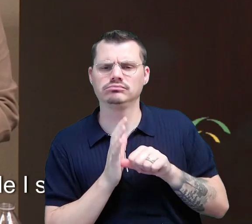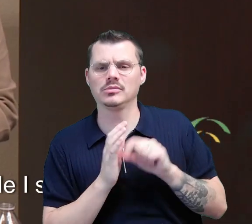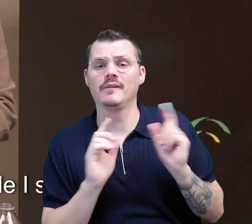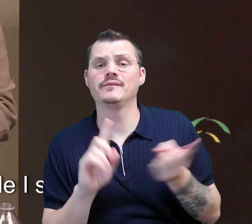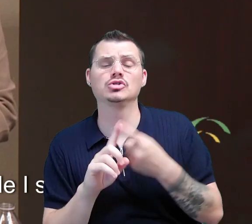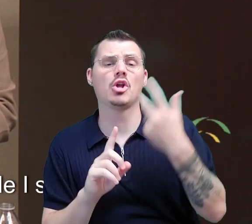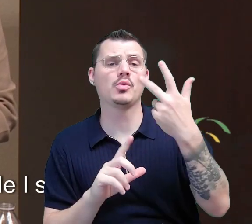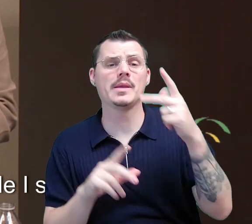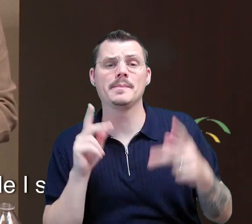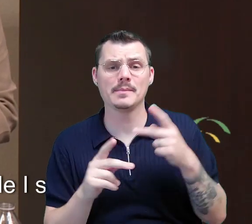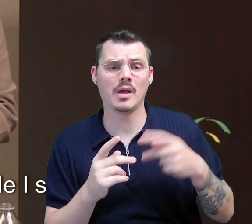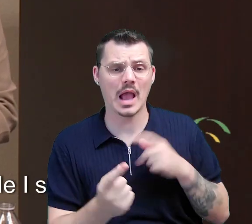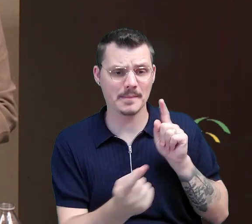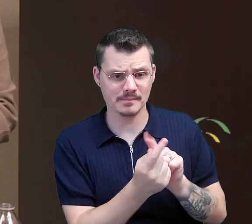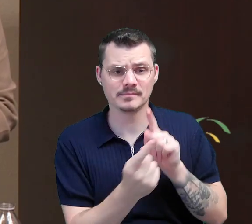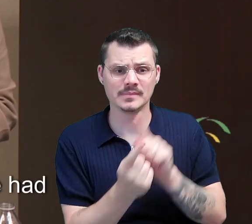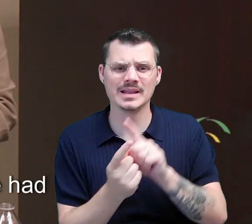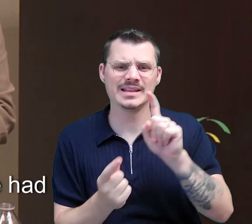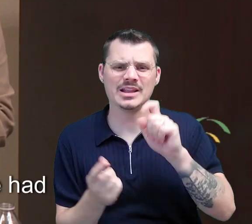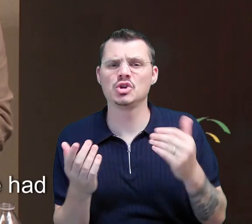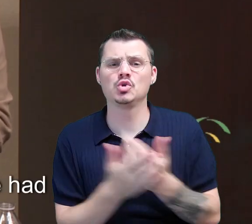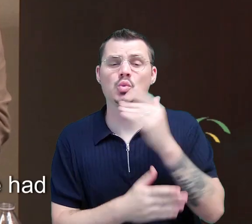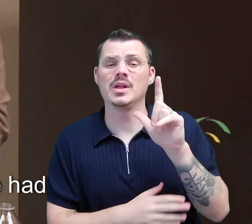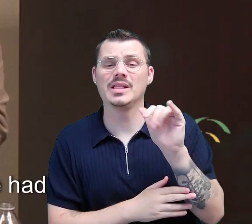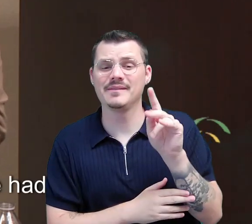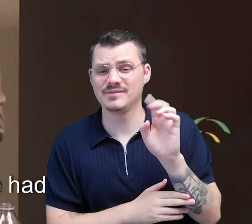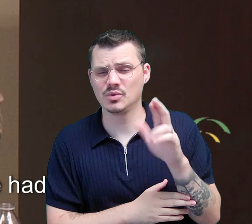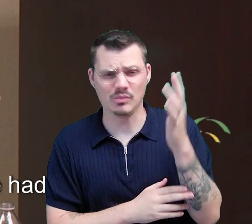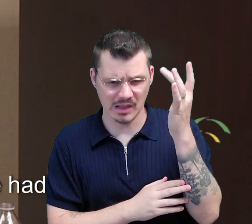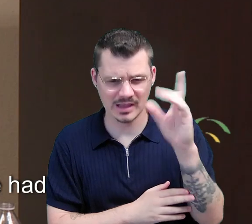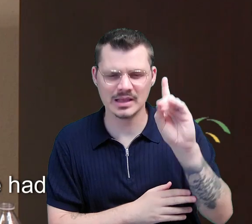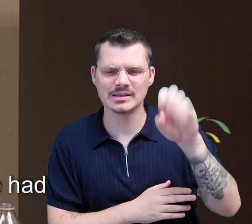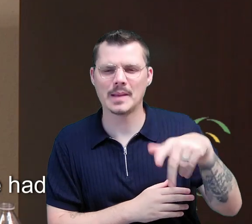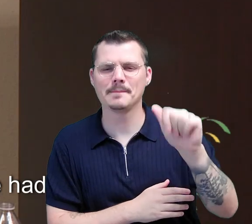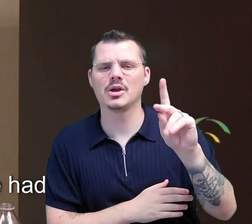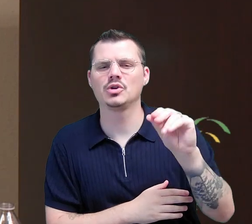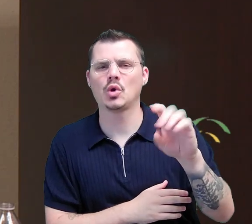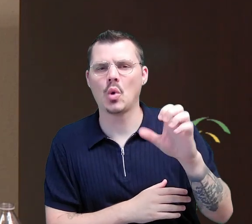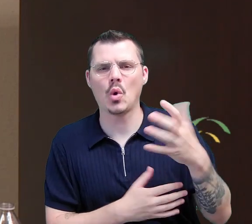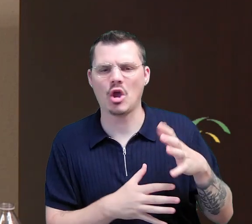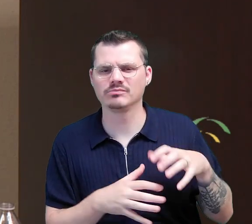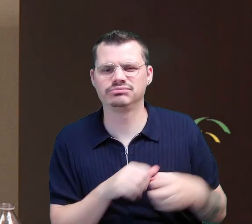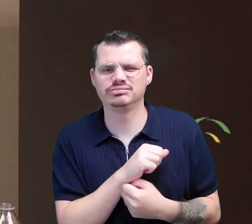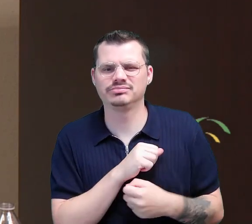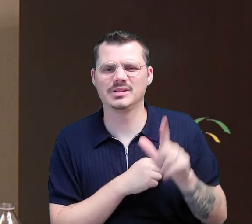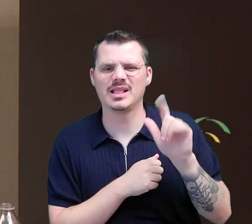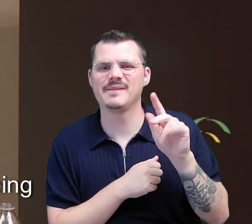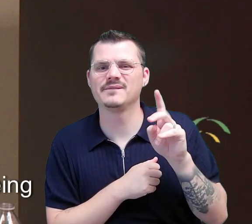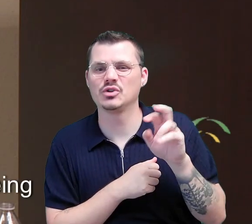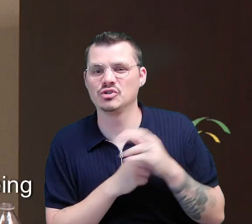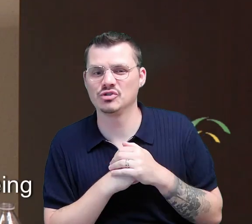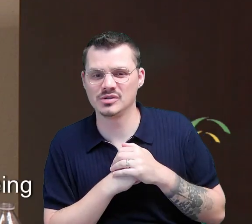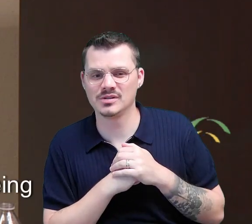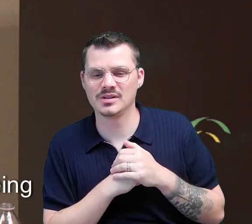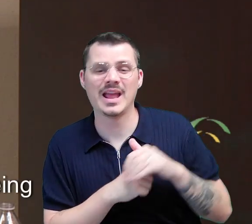impressed that the first 3 people I saw needed new livers because Depakote had killed their livers.